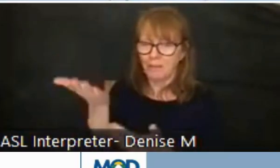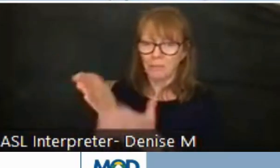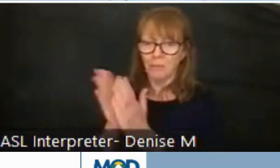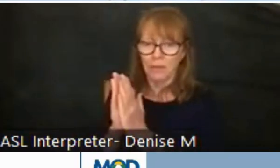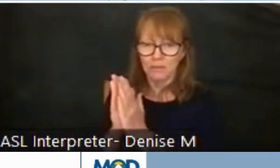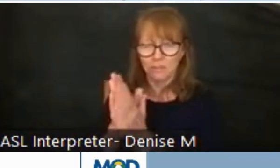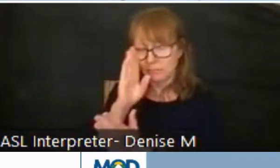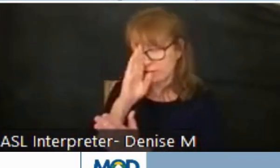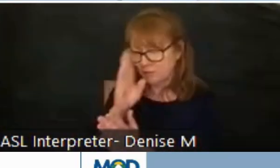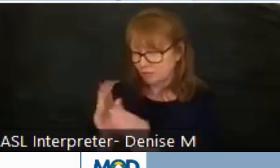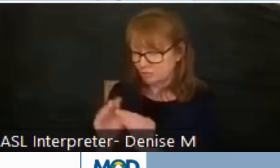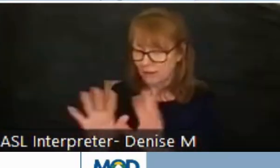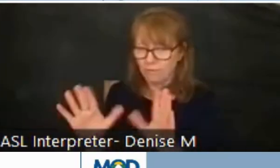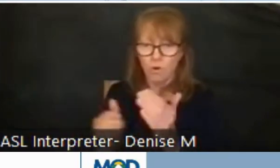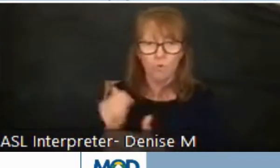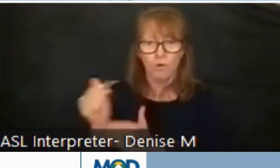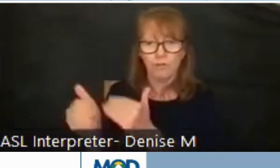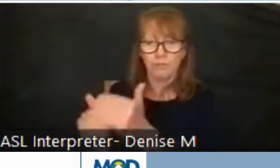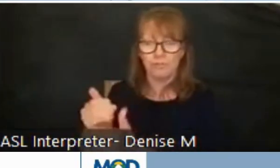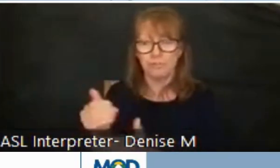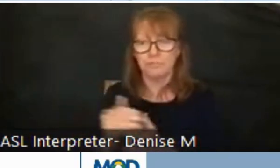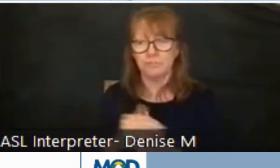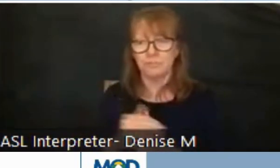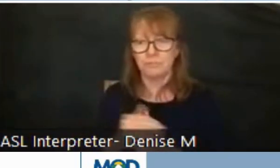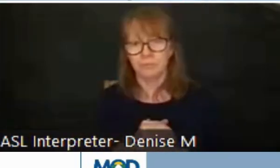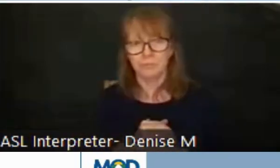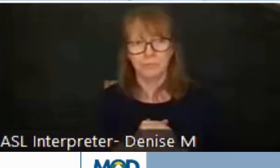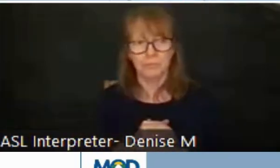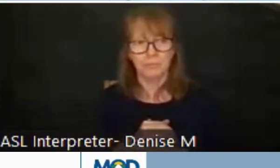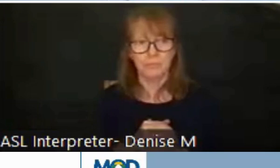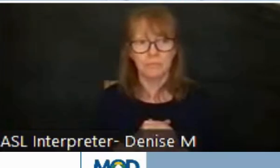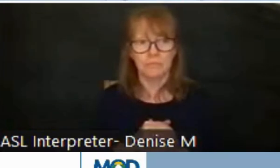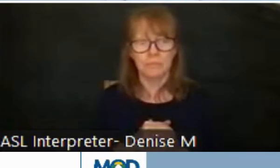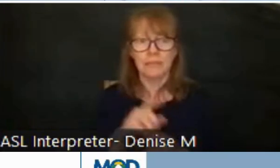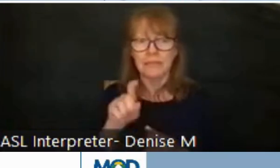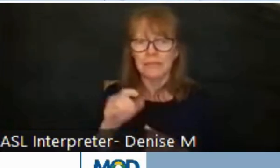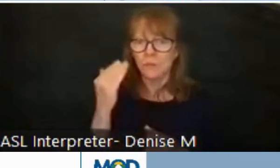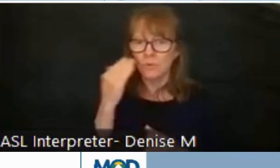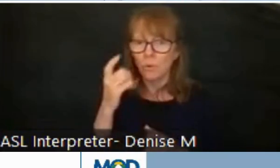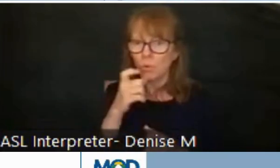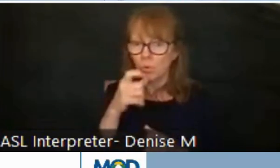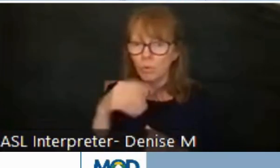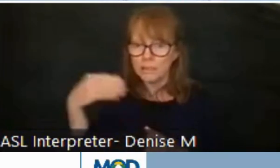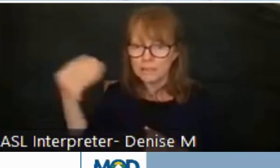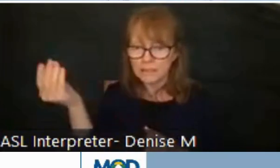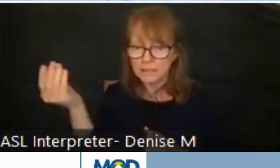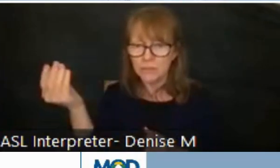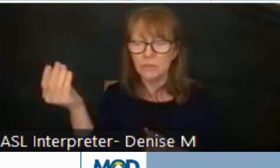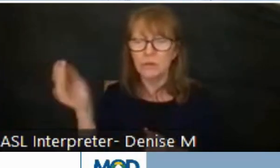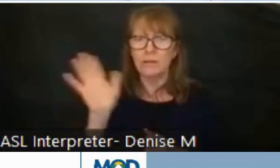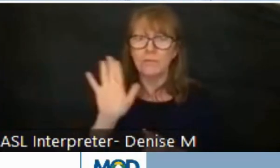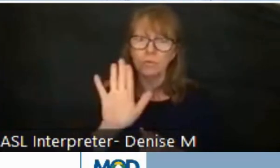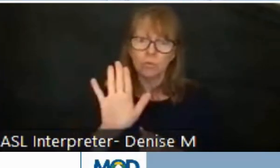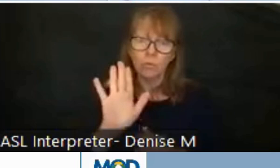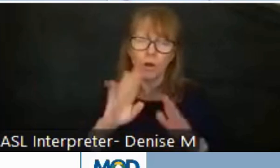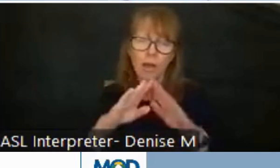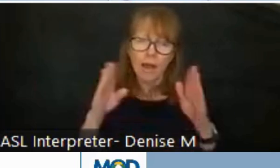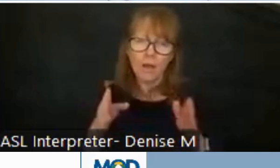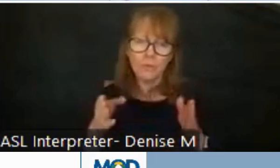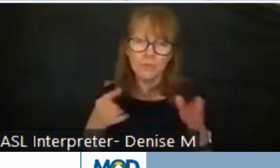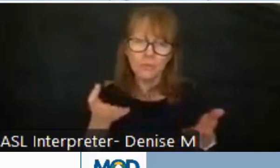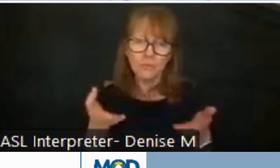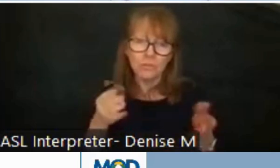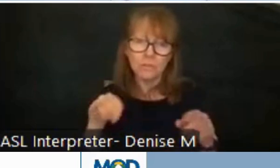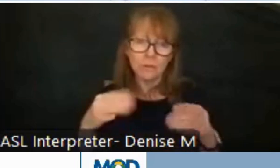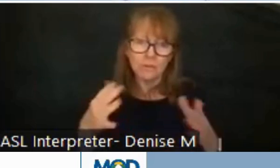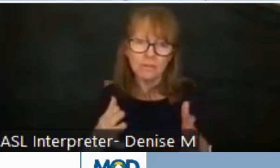straightforward. You just need to know who to send it to, and if your housing provider asks you to use their forms,